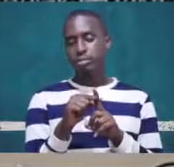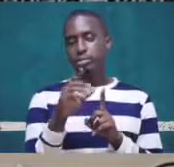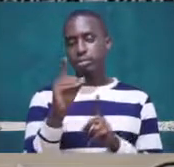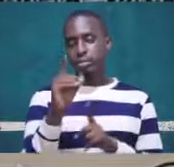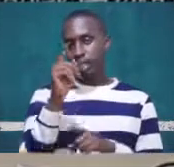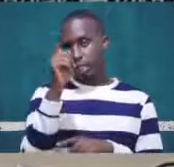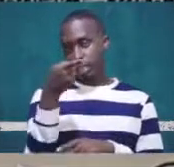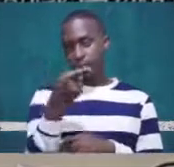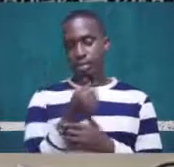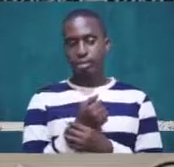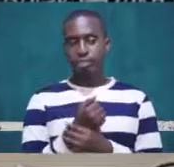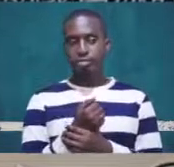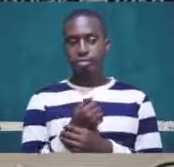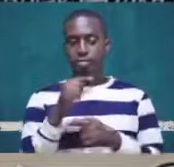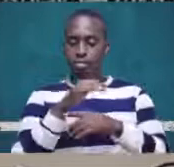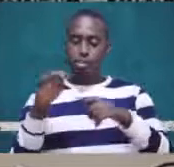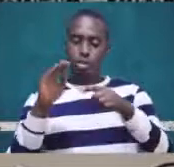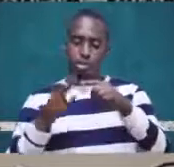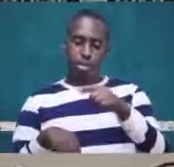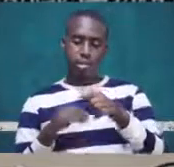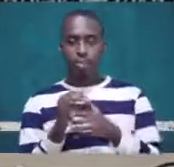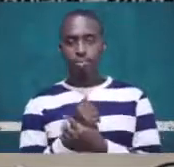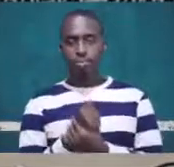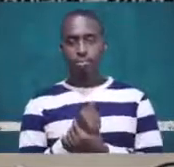derivative of denominator